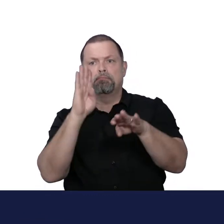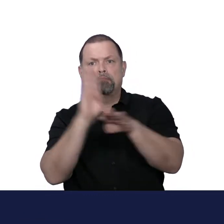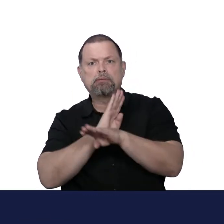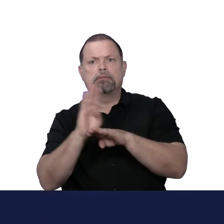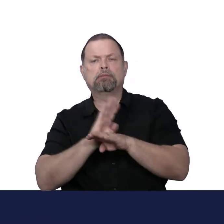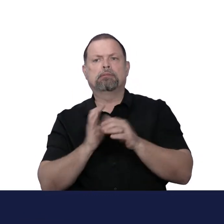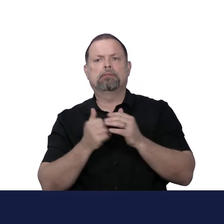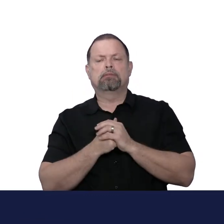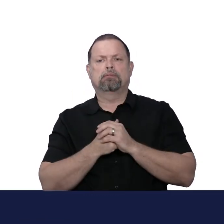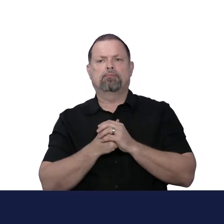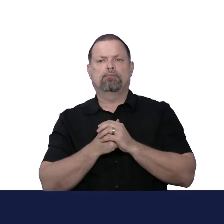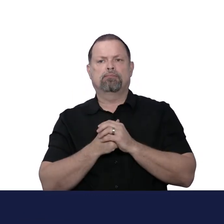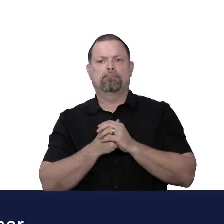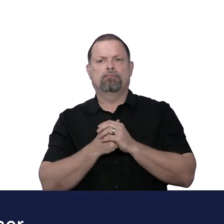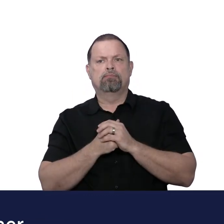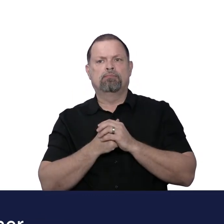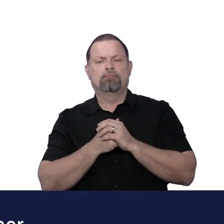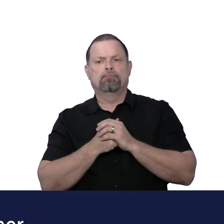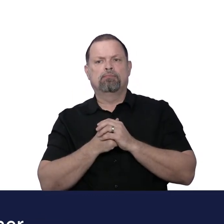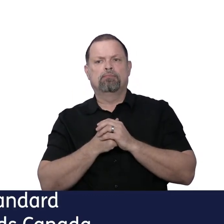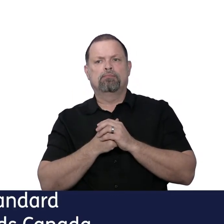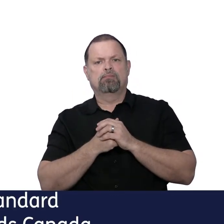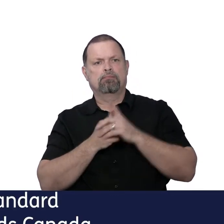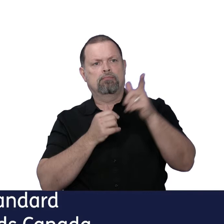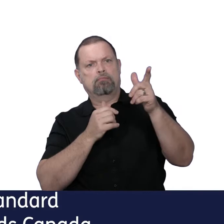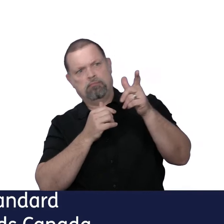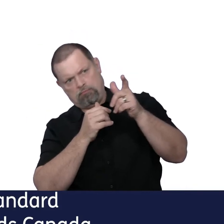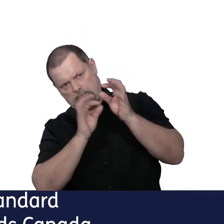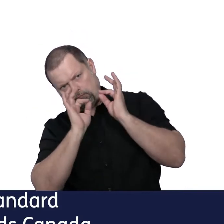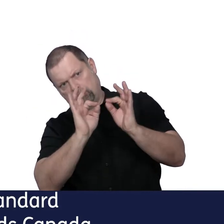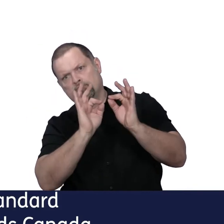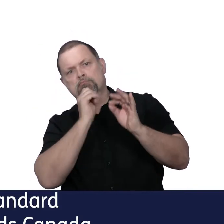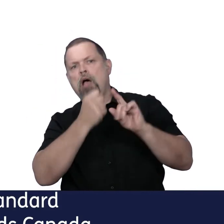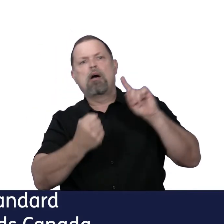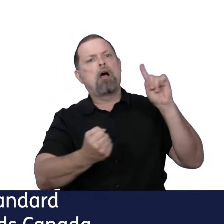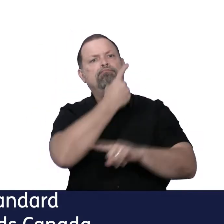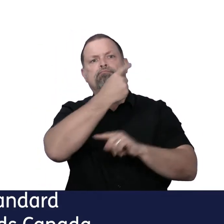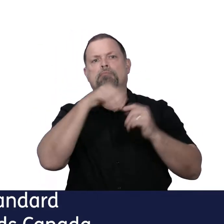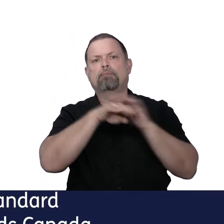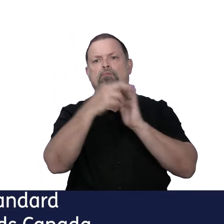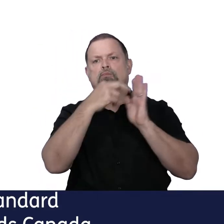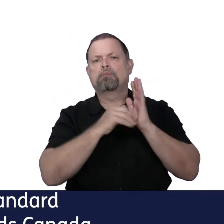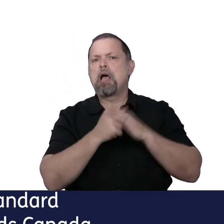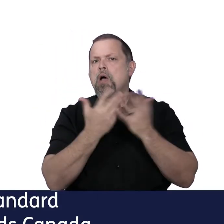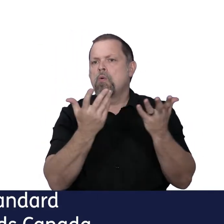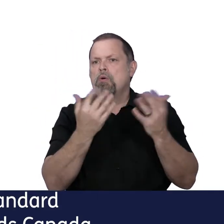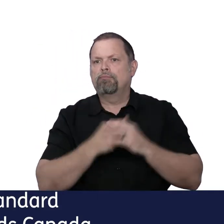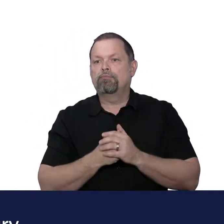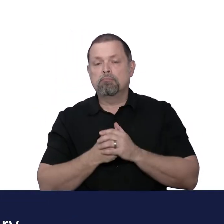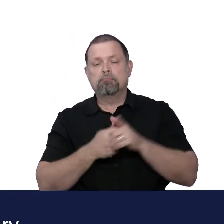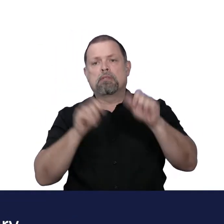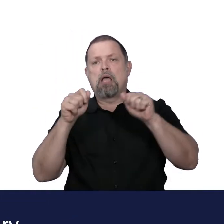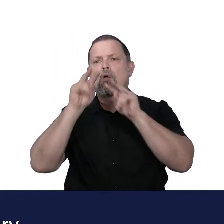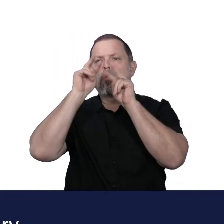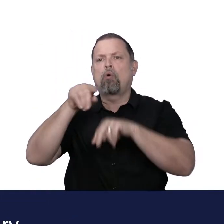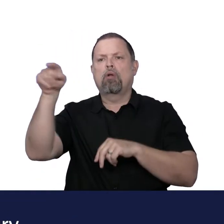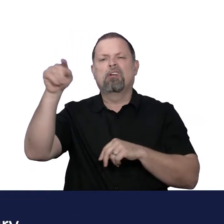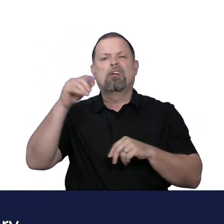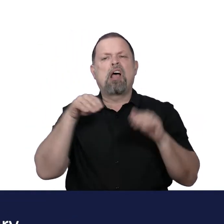accessibility rules? You could check whether there is an accessibility standard made by Accessibility Standards